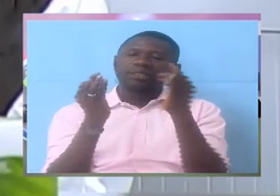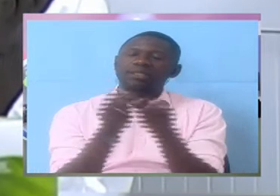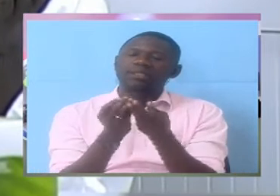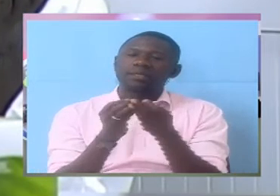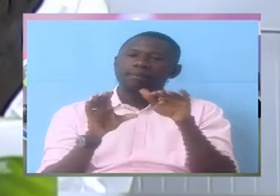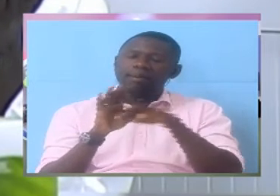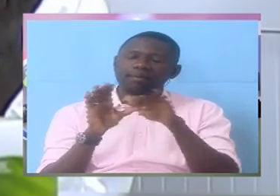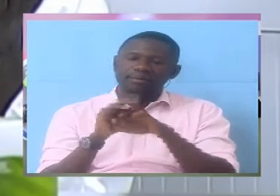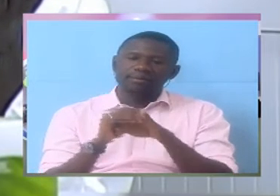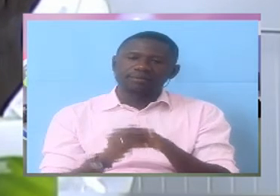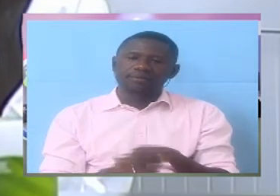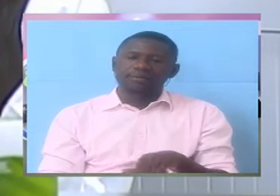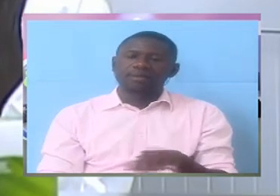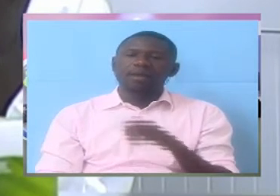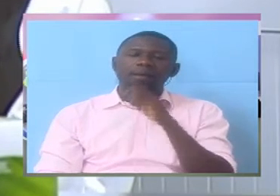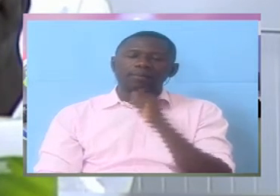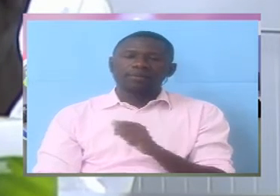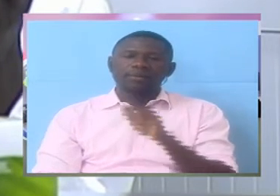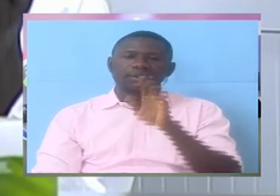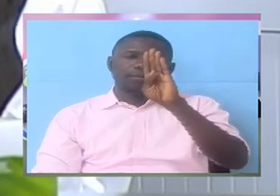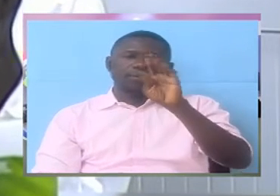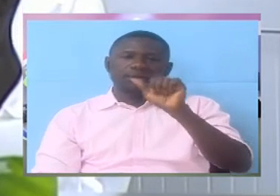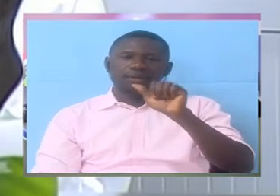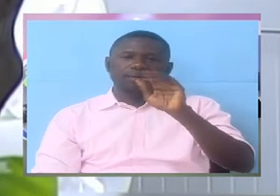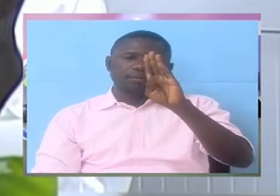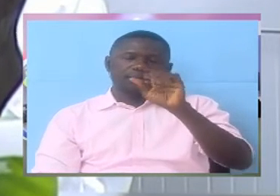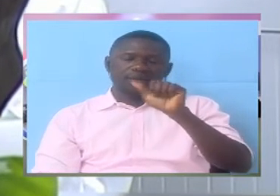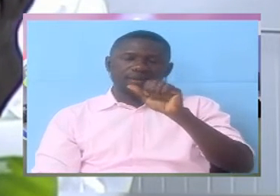Mr. Baba Dindi, as I told you. Mr. Baba Dindi,